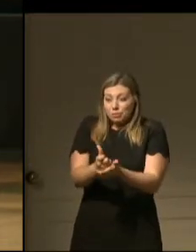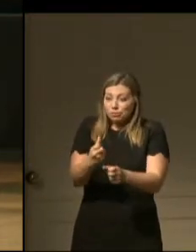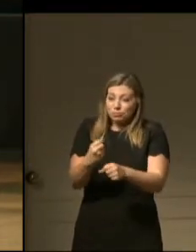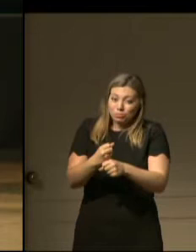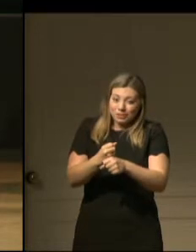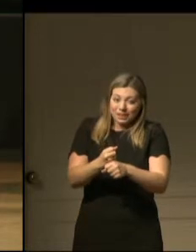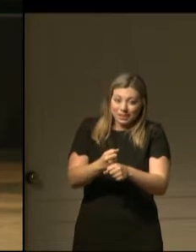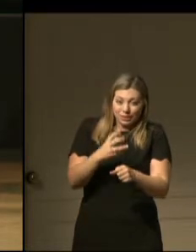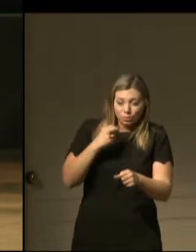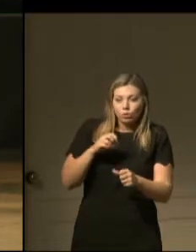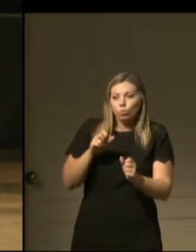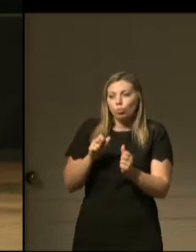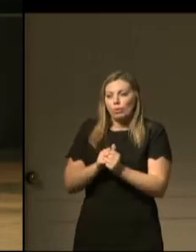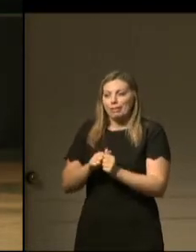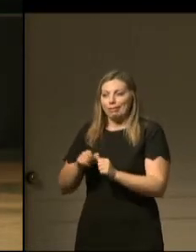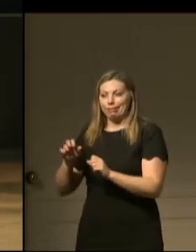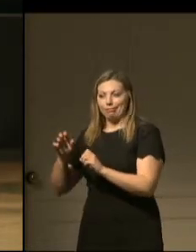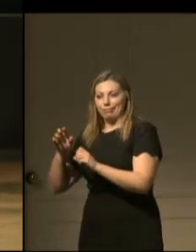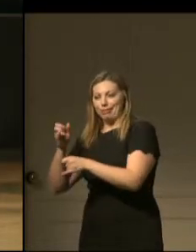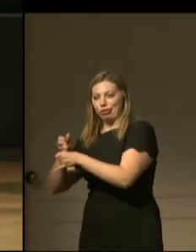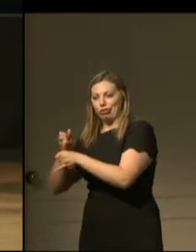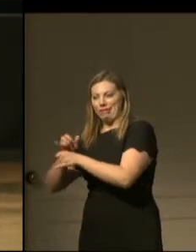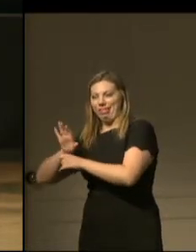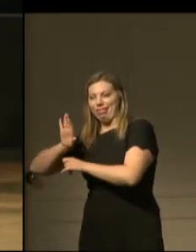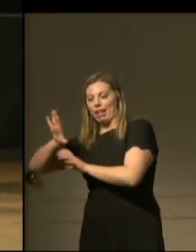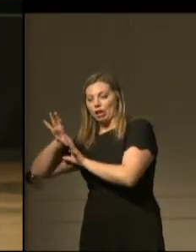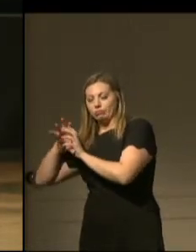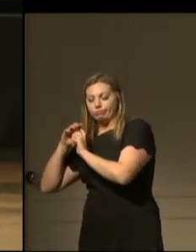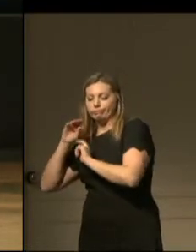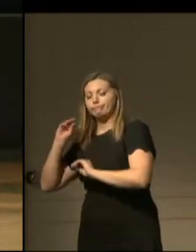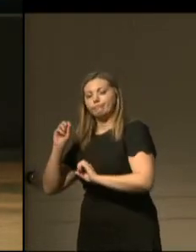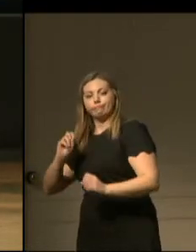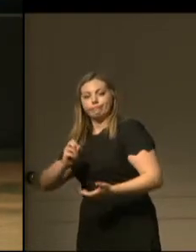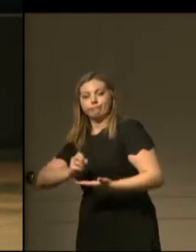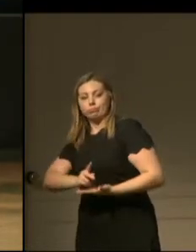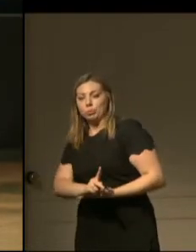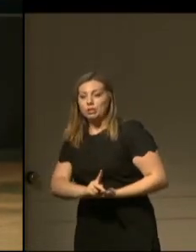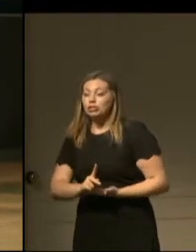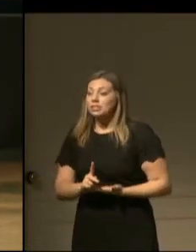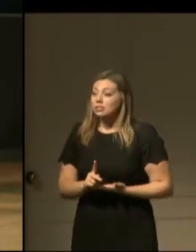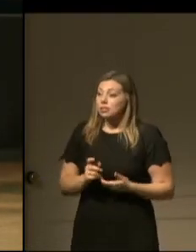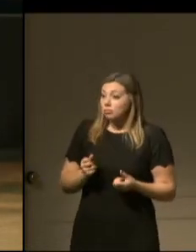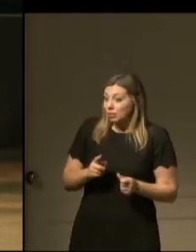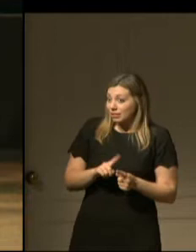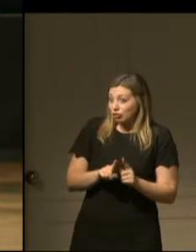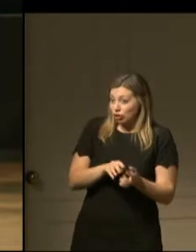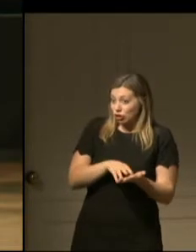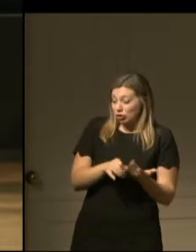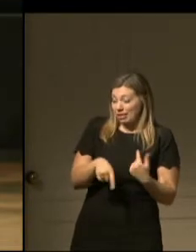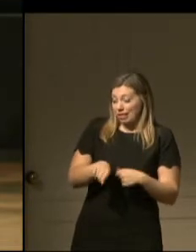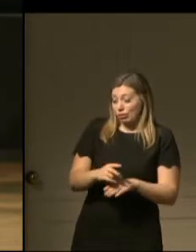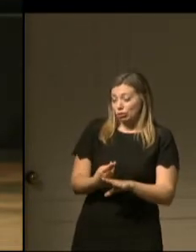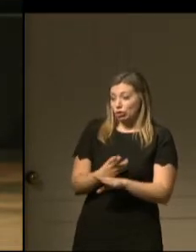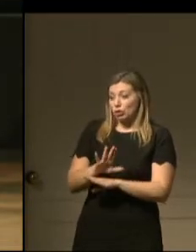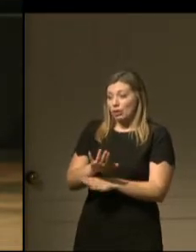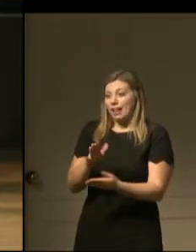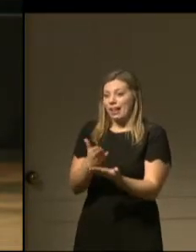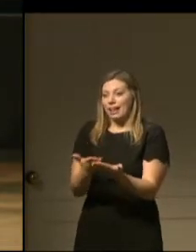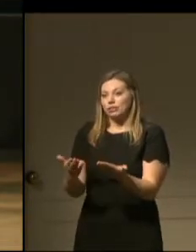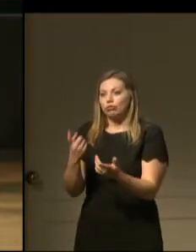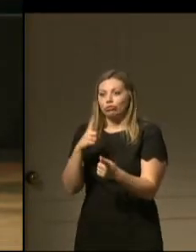the blessing of the institution. So I've got, like I said, multiple kids right now that are going to be using your assets in order to create